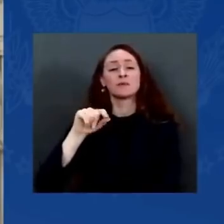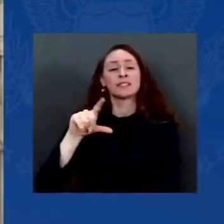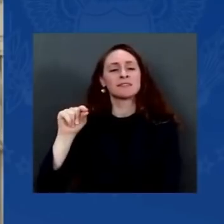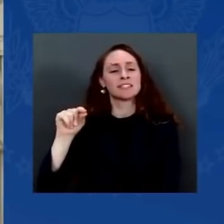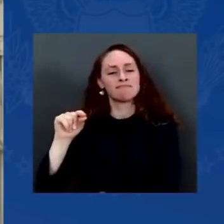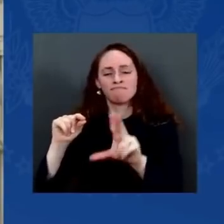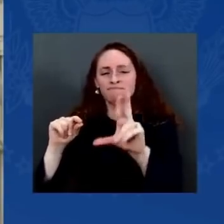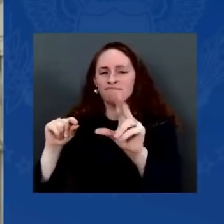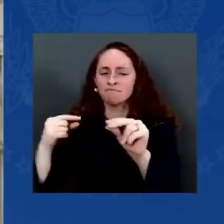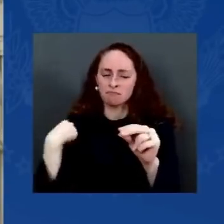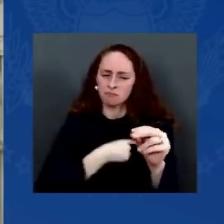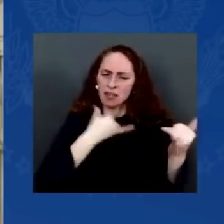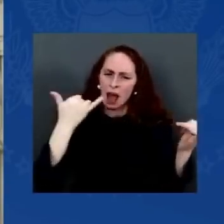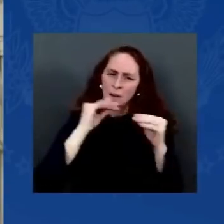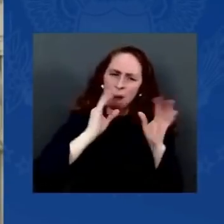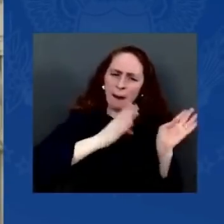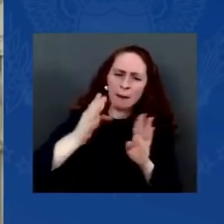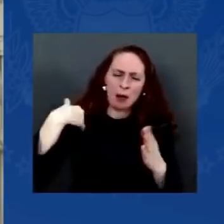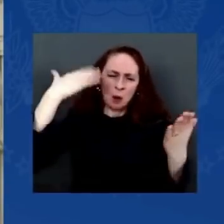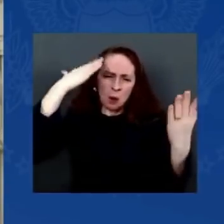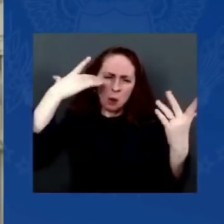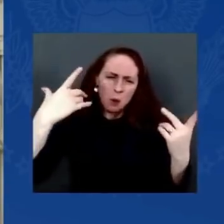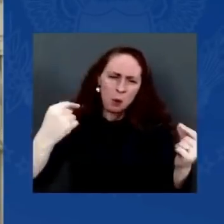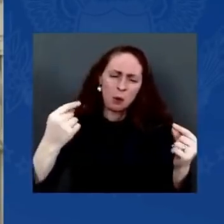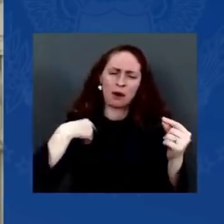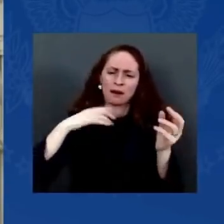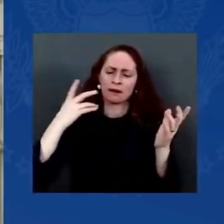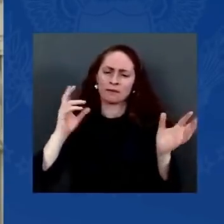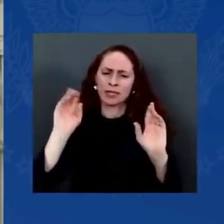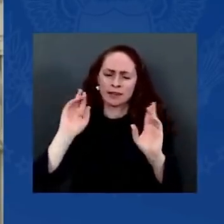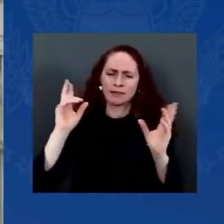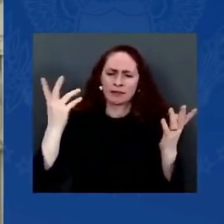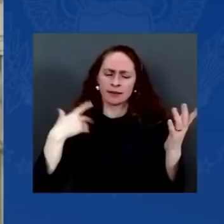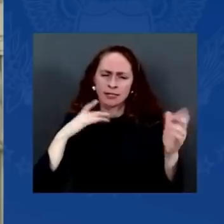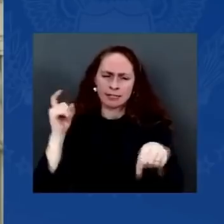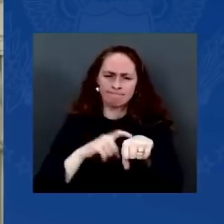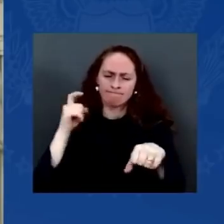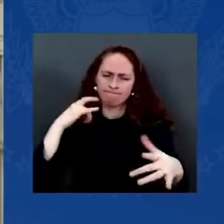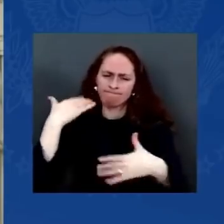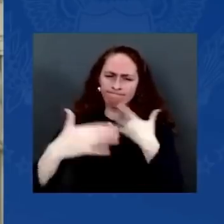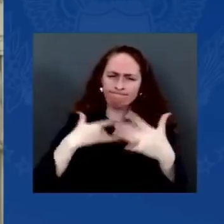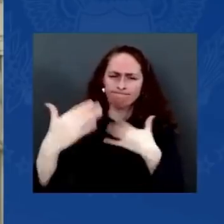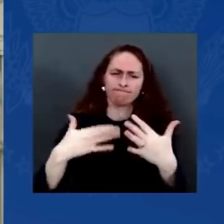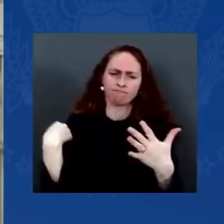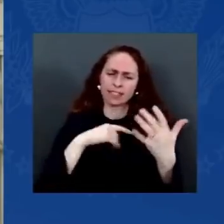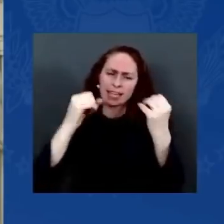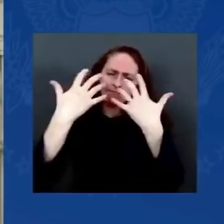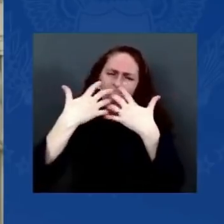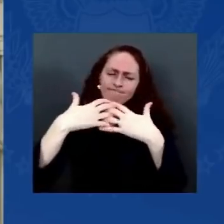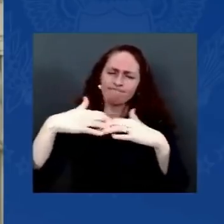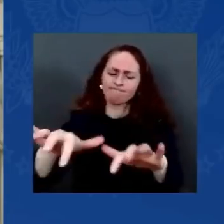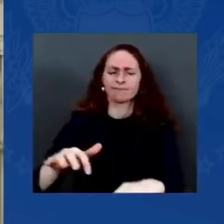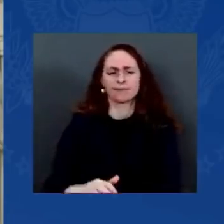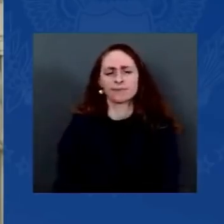So that's where we stand. Now, let me tell you about the additional steps I'm ordering today to take on what is coming. I know you've heard a lot of